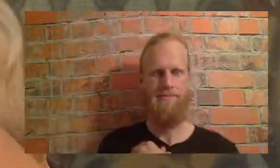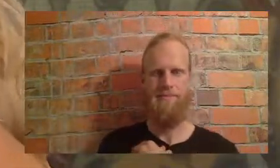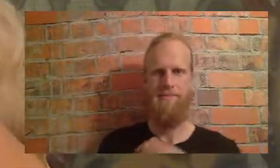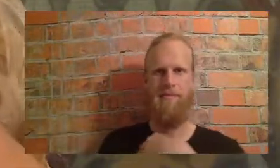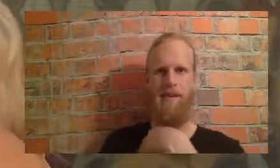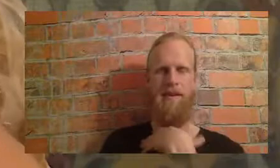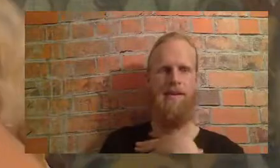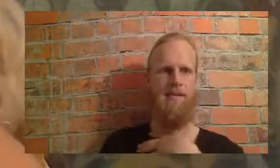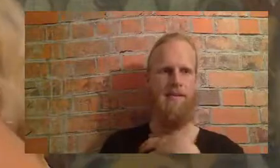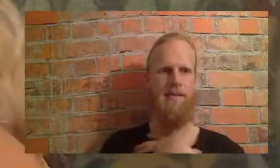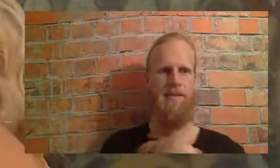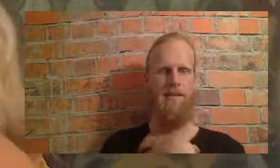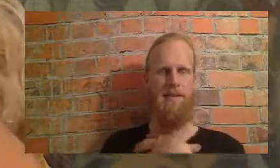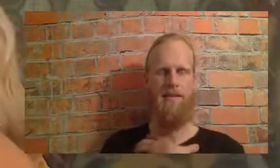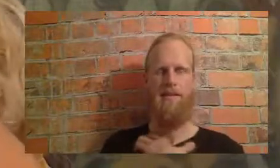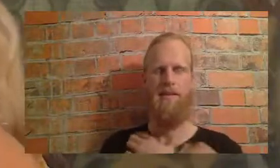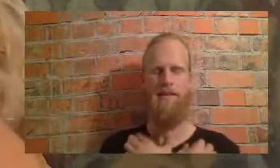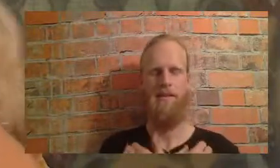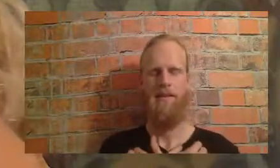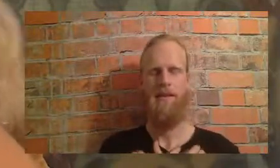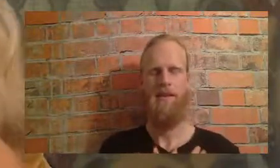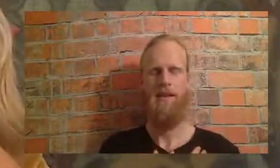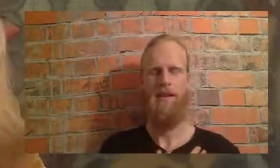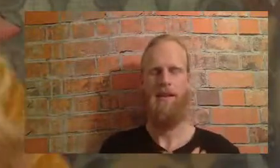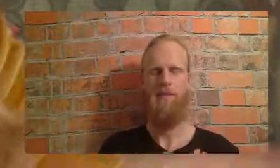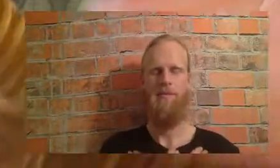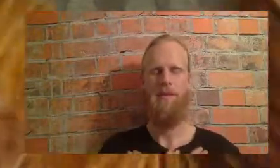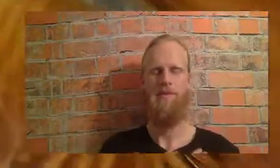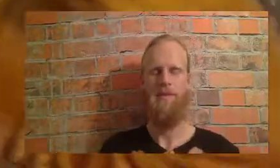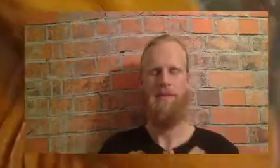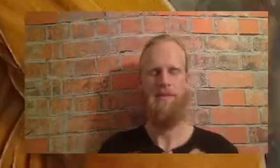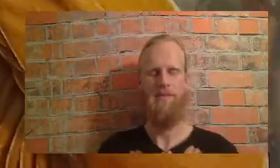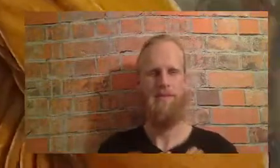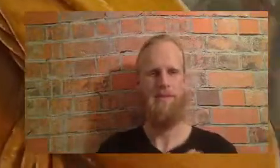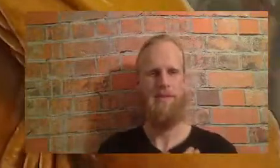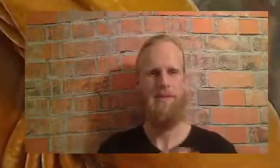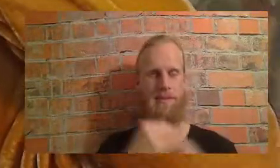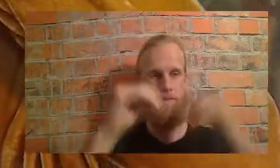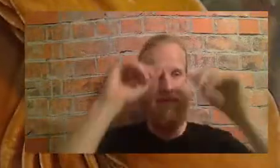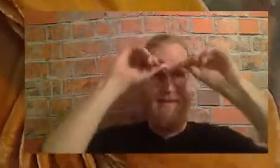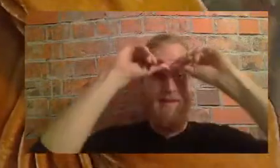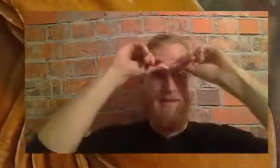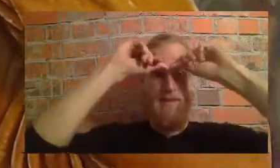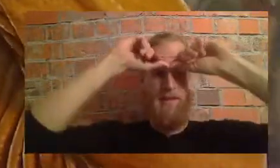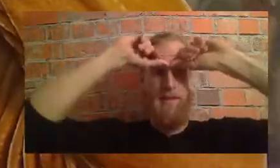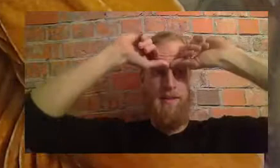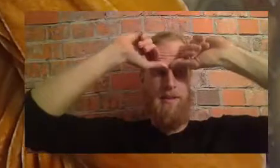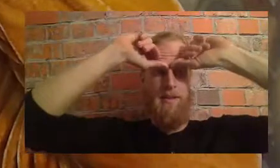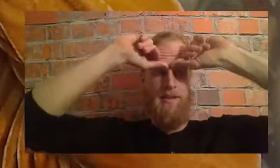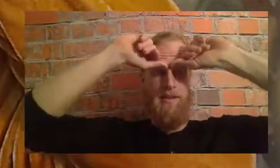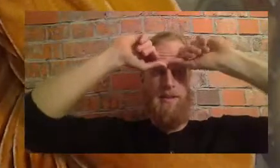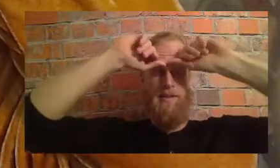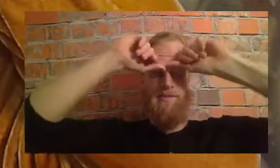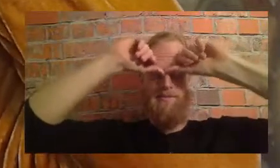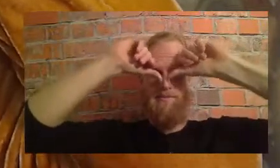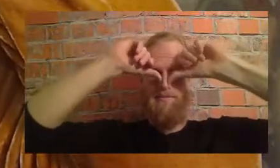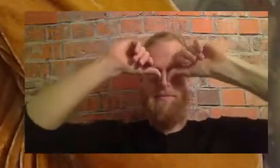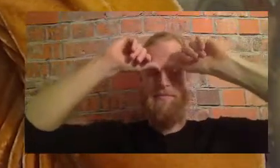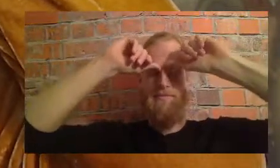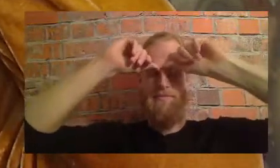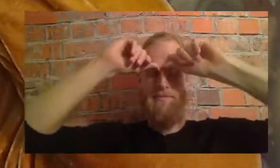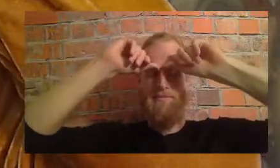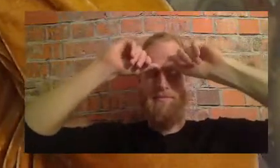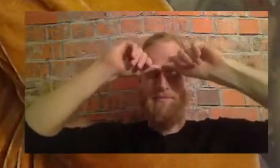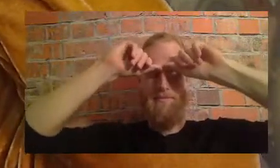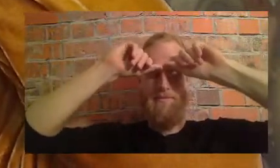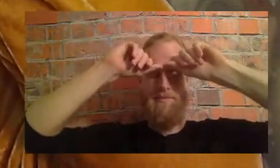I'm open to loving and accepting myself. Tapping the eyebrows. Thinking about your issue, tuning